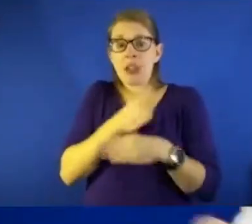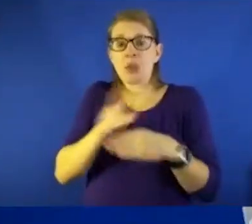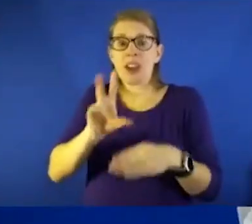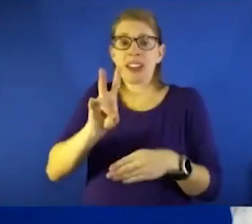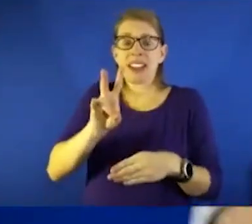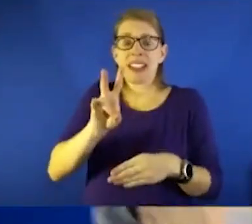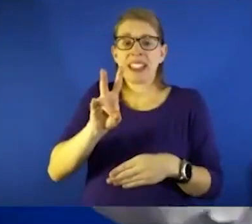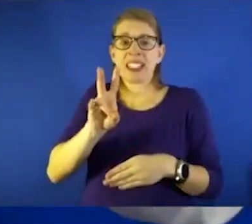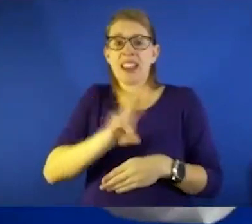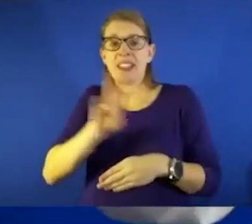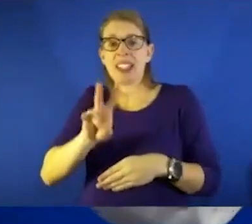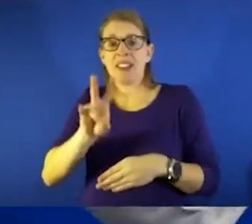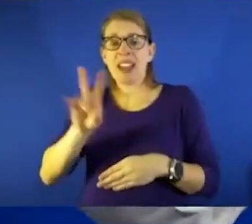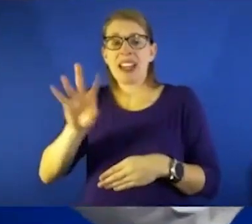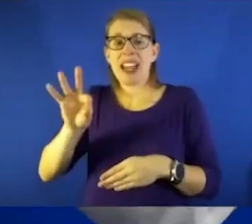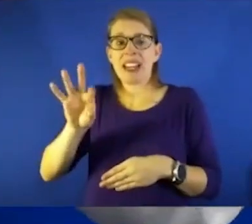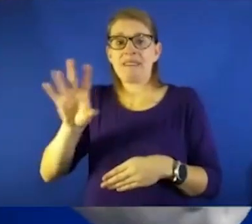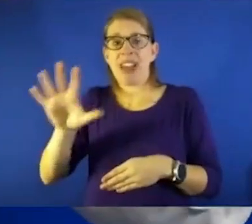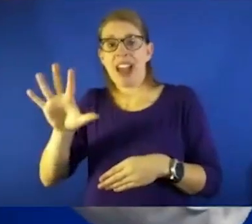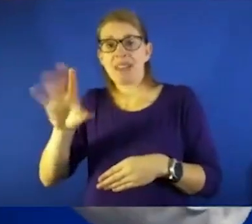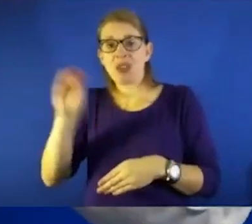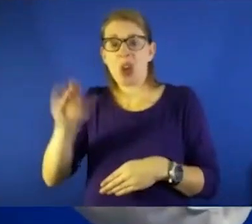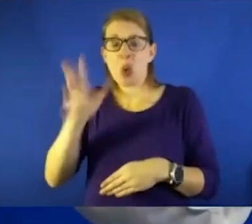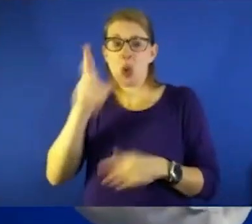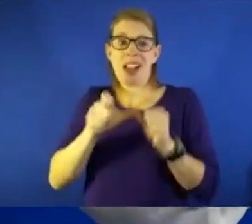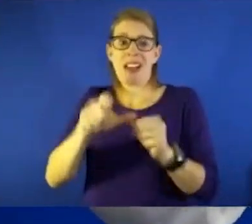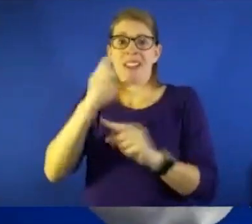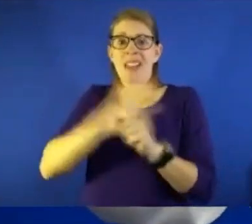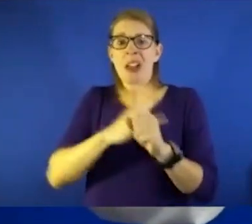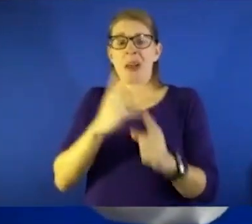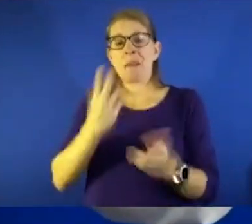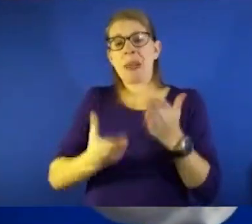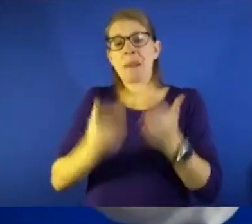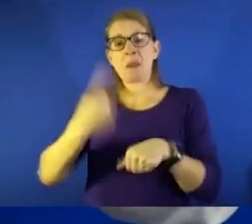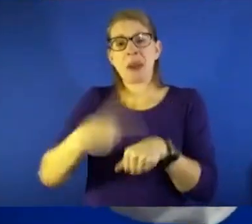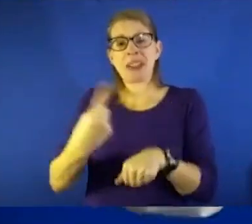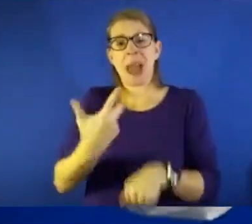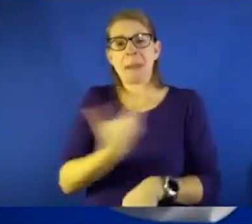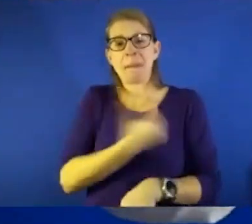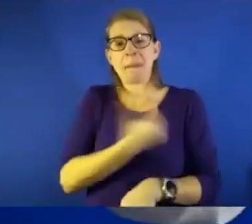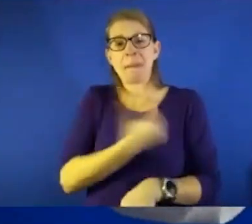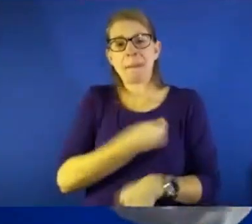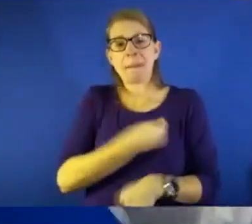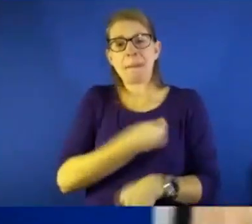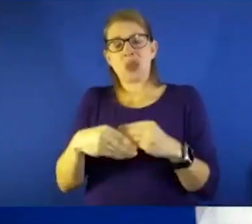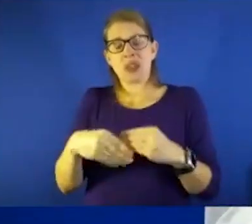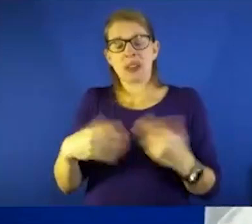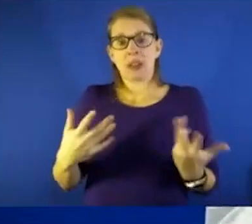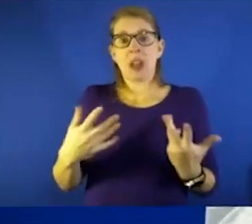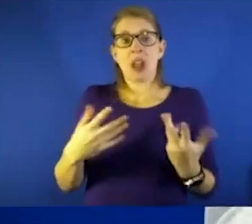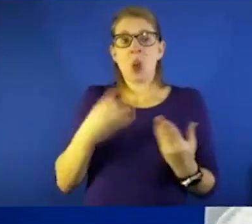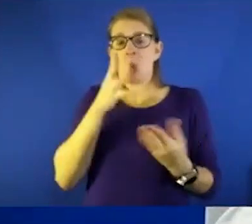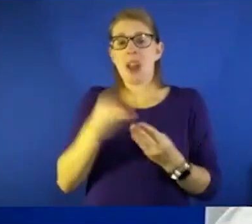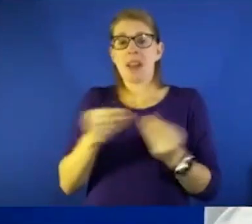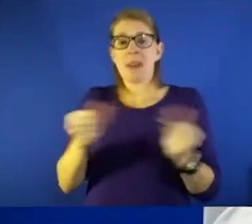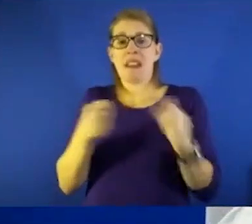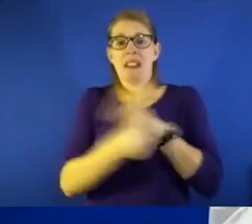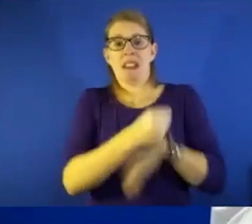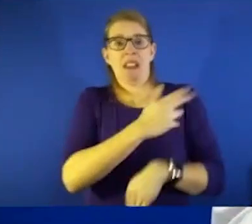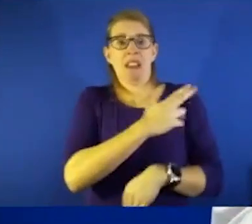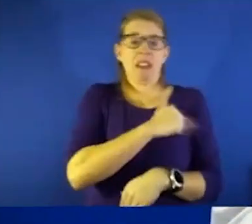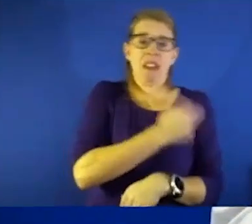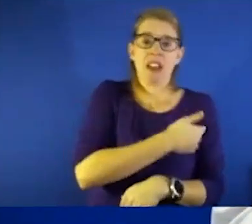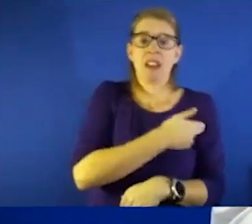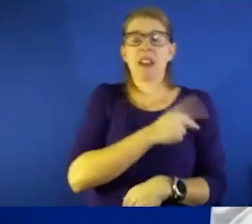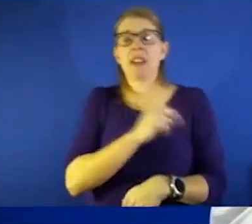95% effective, and they're going to last for at least 6 months, so you may have to get one booster, but it's going to do all these great things. It's going to eliminate hospitalization, severe hospitalization and death. We